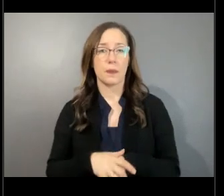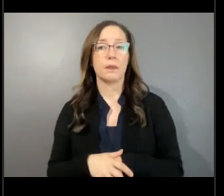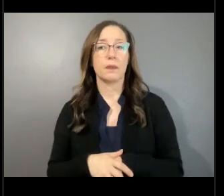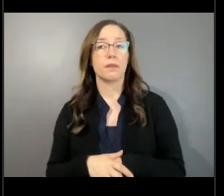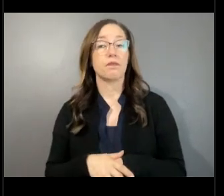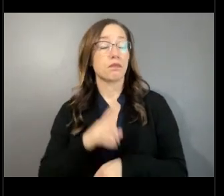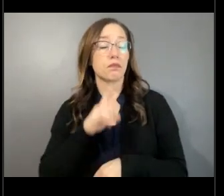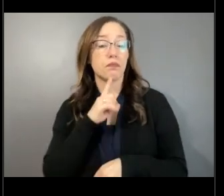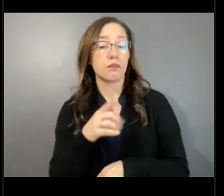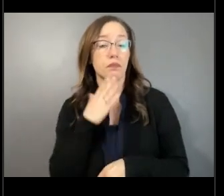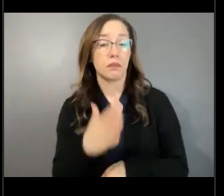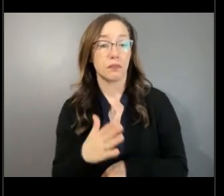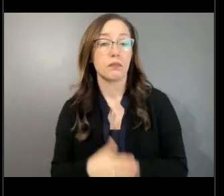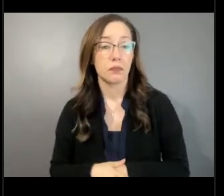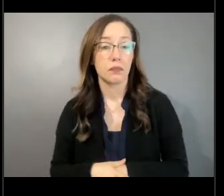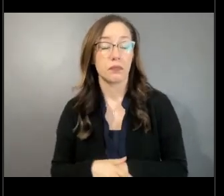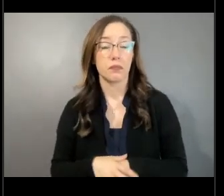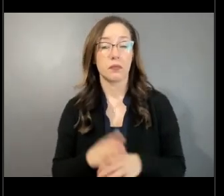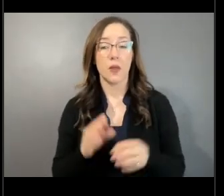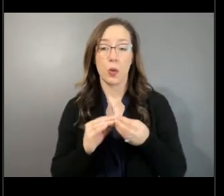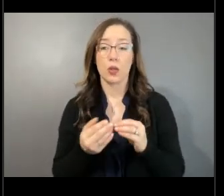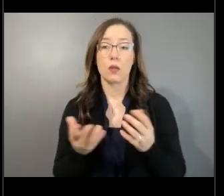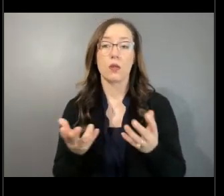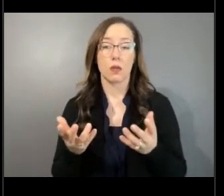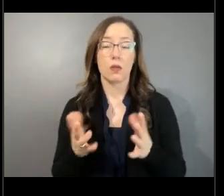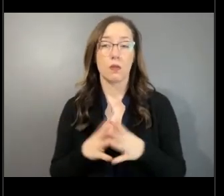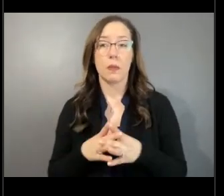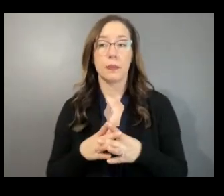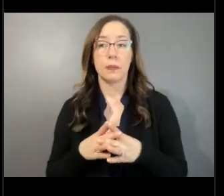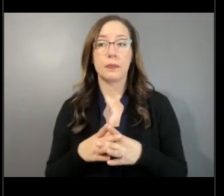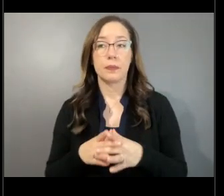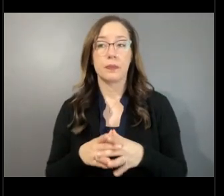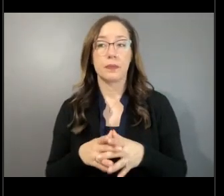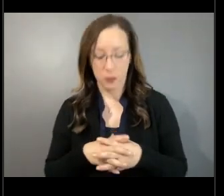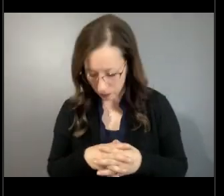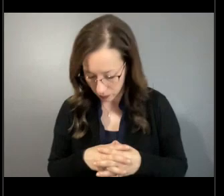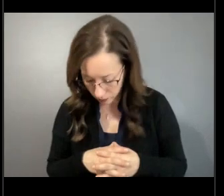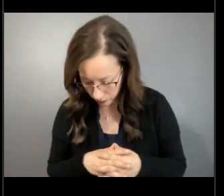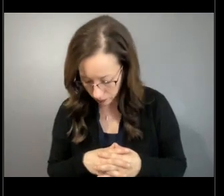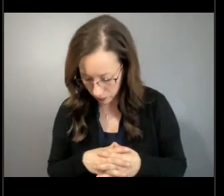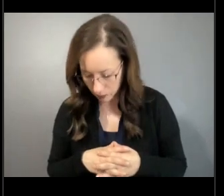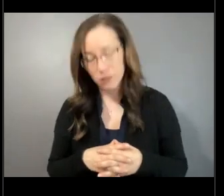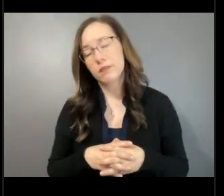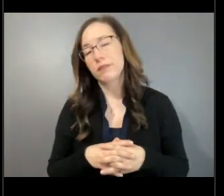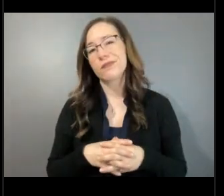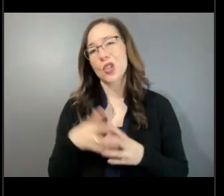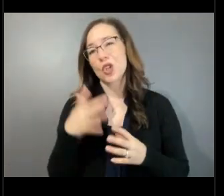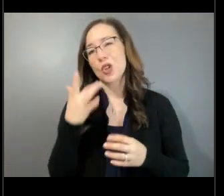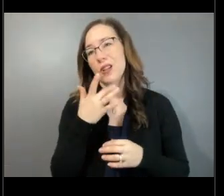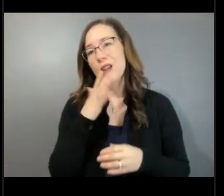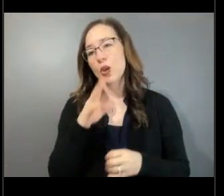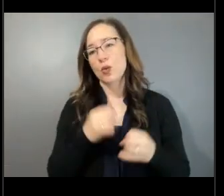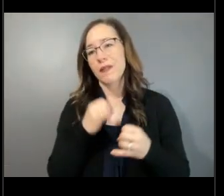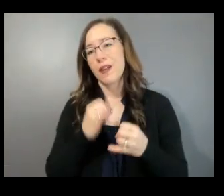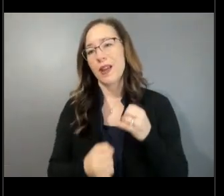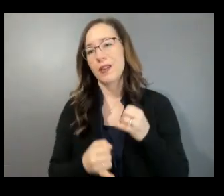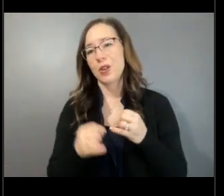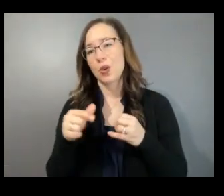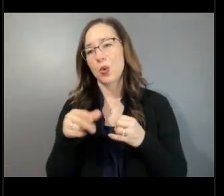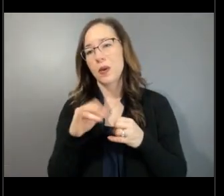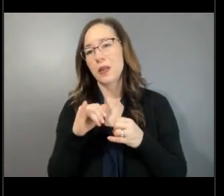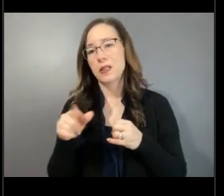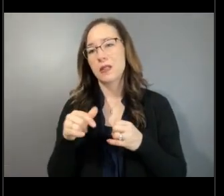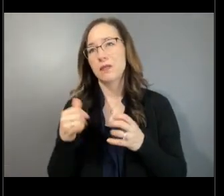really good numbers on these knowledge checks, and good luck on your final quiz. And so now I'll turn it